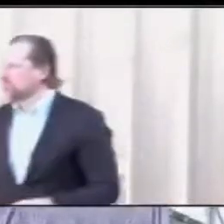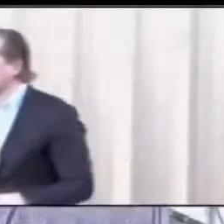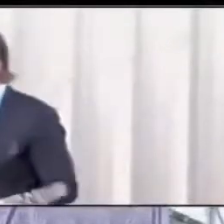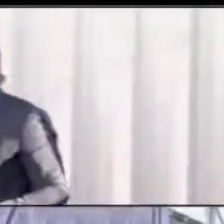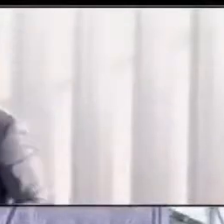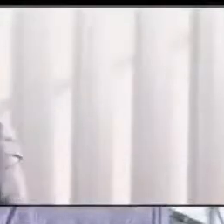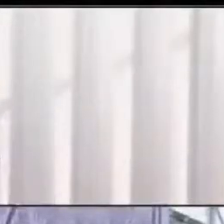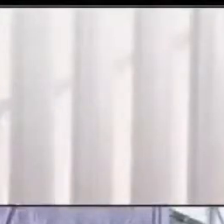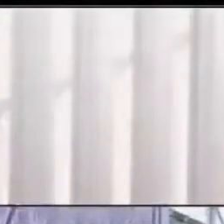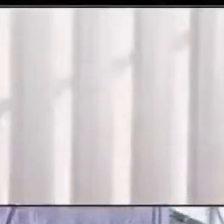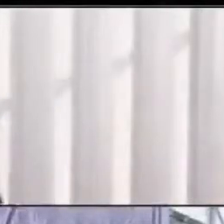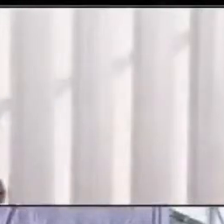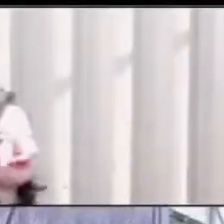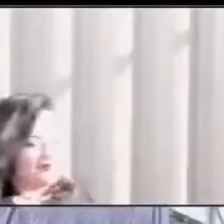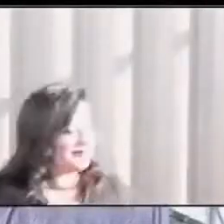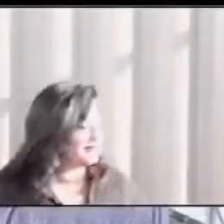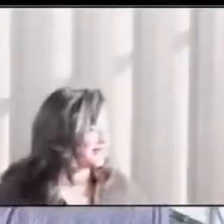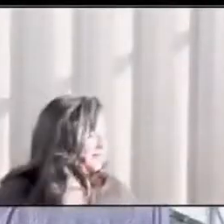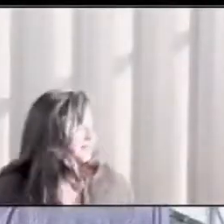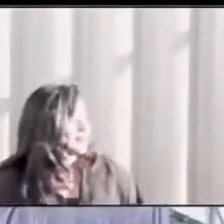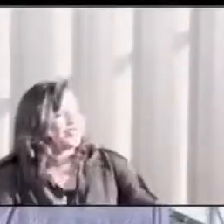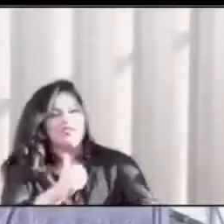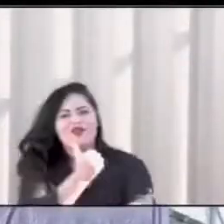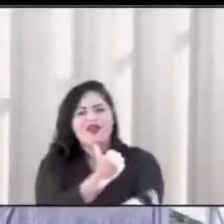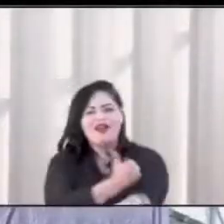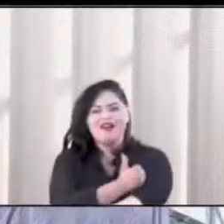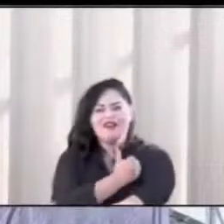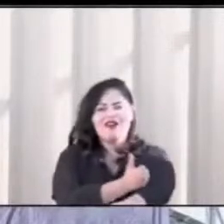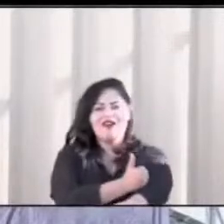Bureau of Alcohol, Tobacco, Firearms, and Explosives.